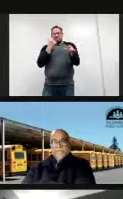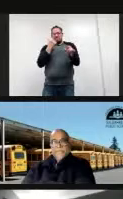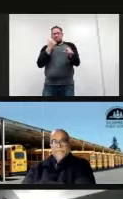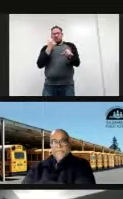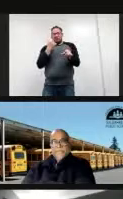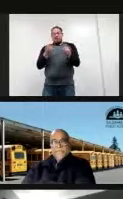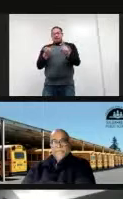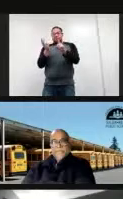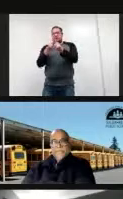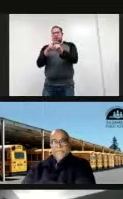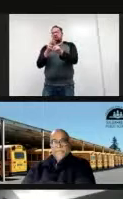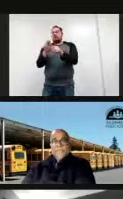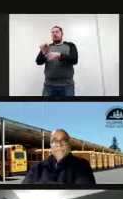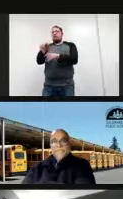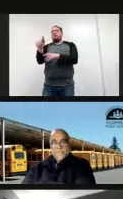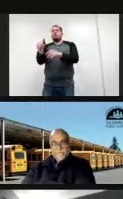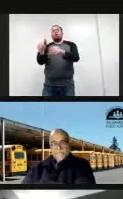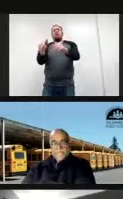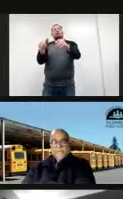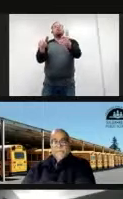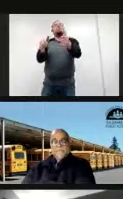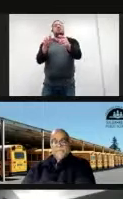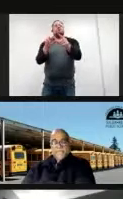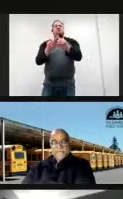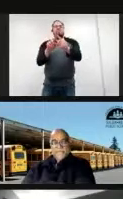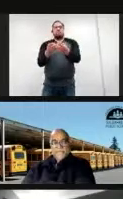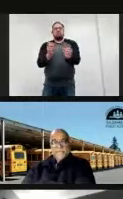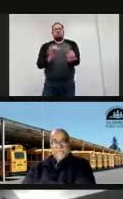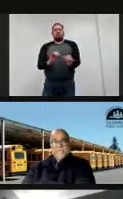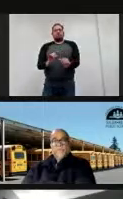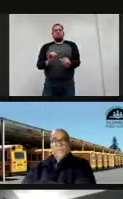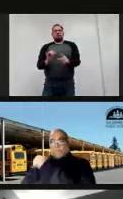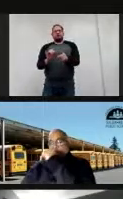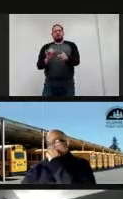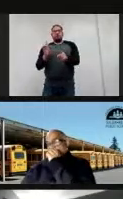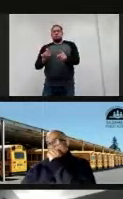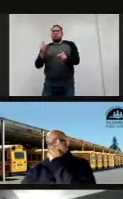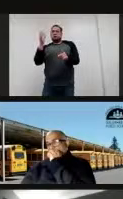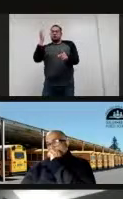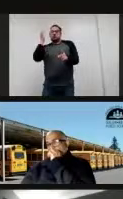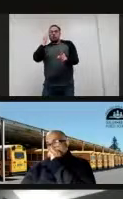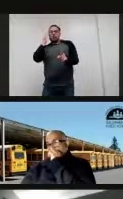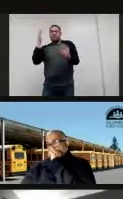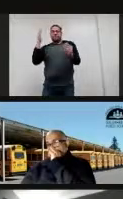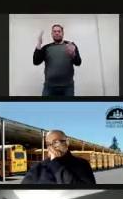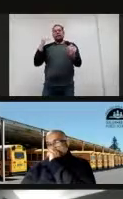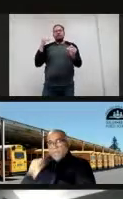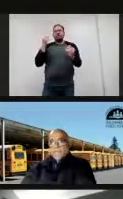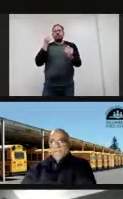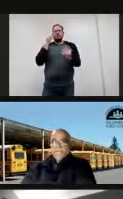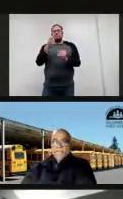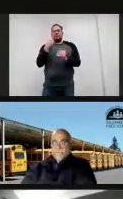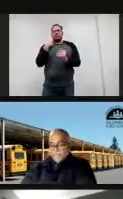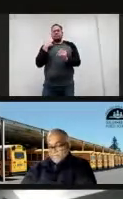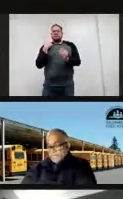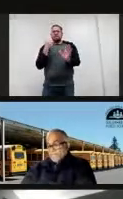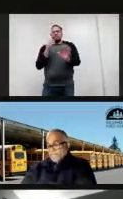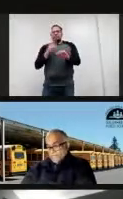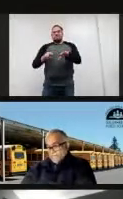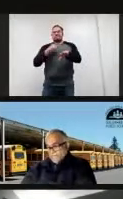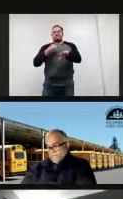other district and sometimes two. So I think you should go into this expecting that if